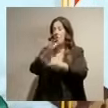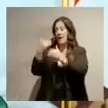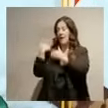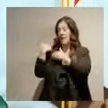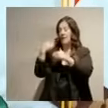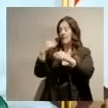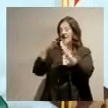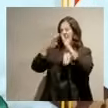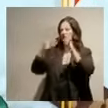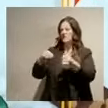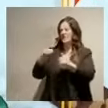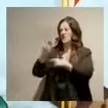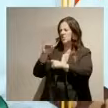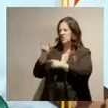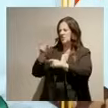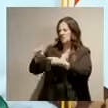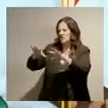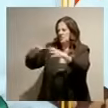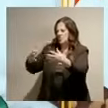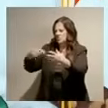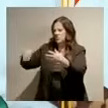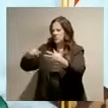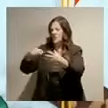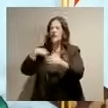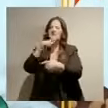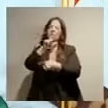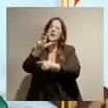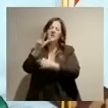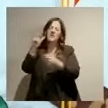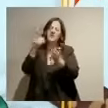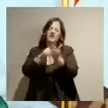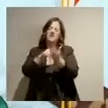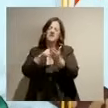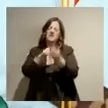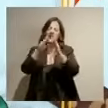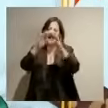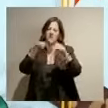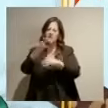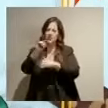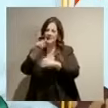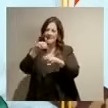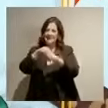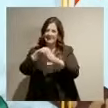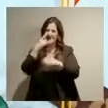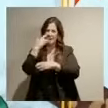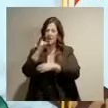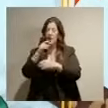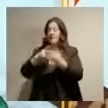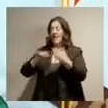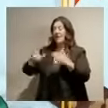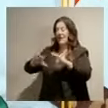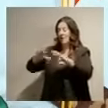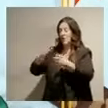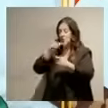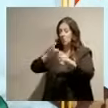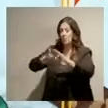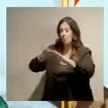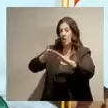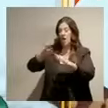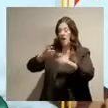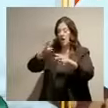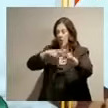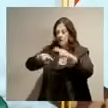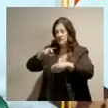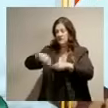unit, which, by the way, has unlocked 23,000 housing units in the state. I'm really proud of their work. And